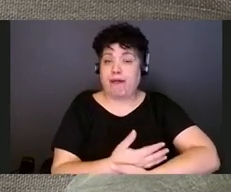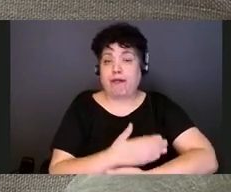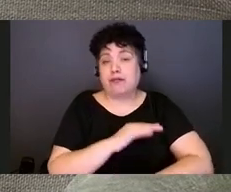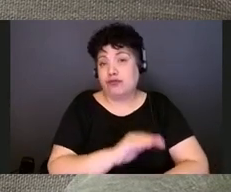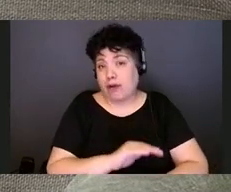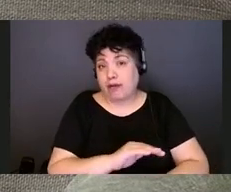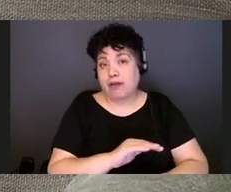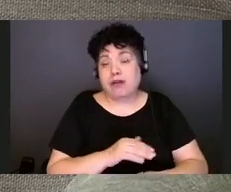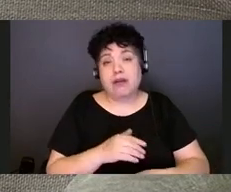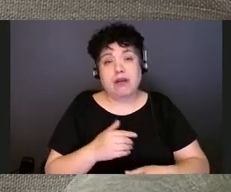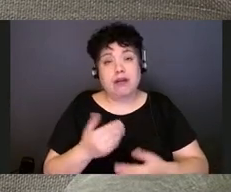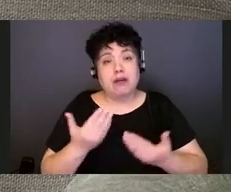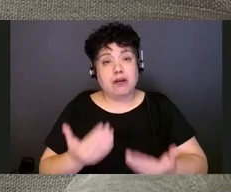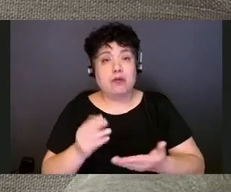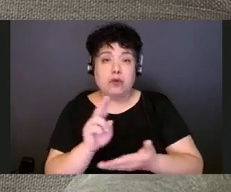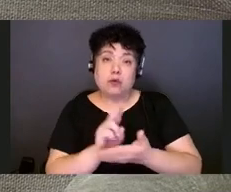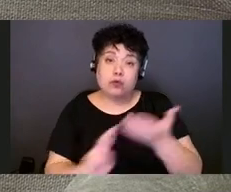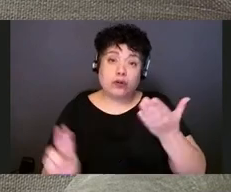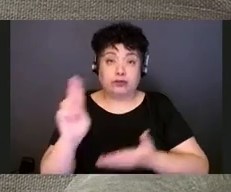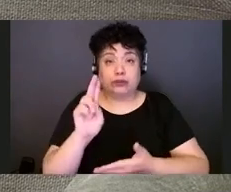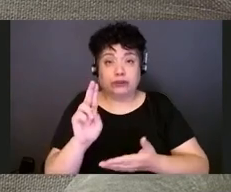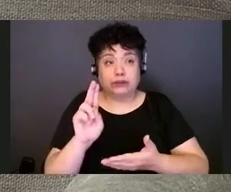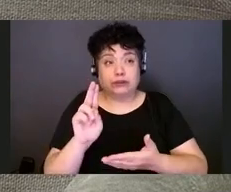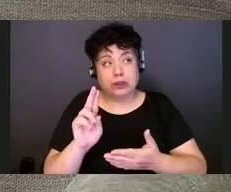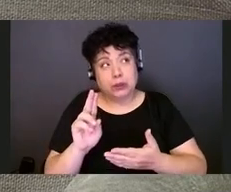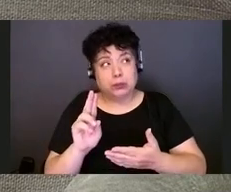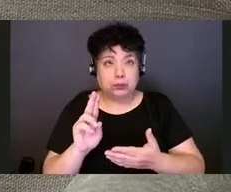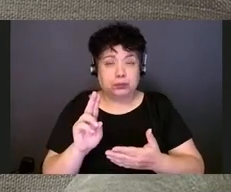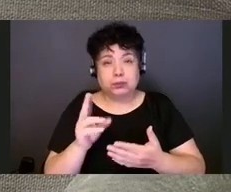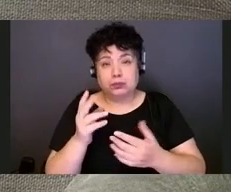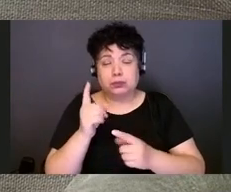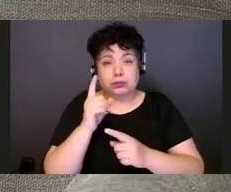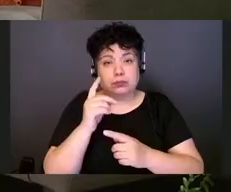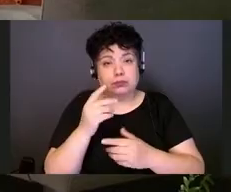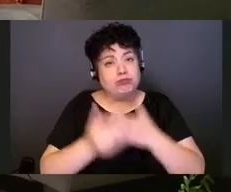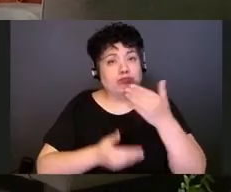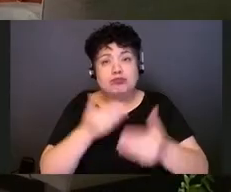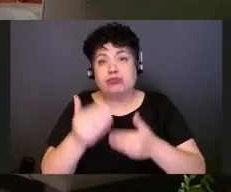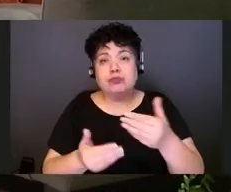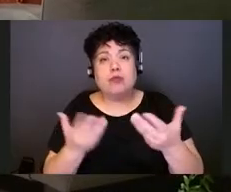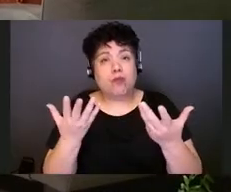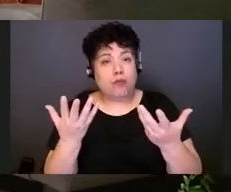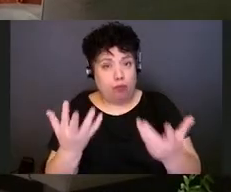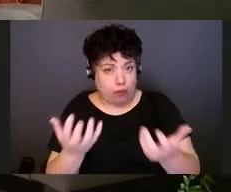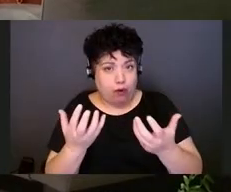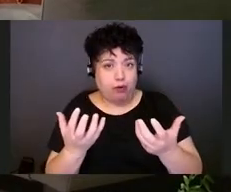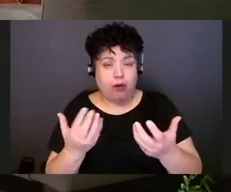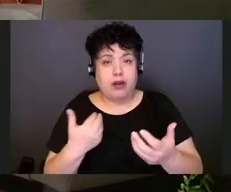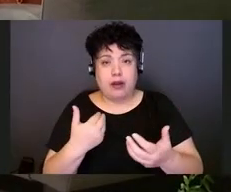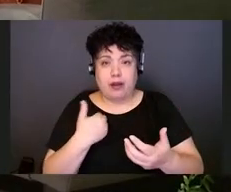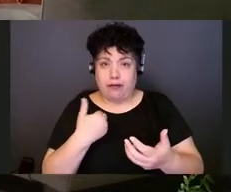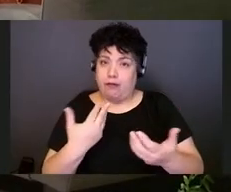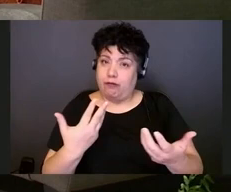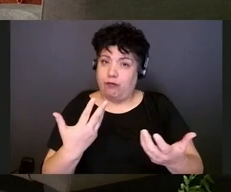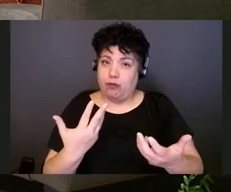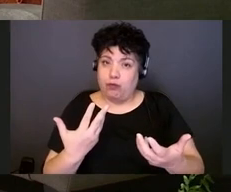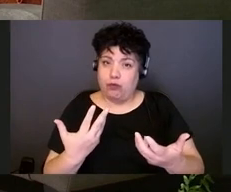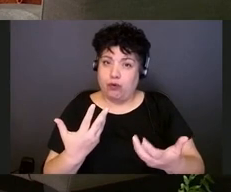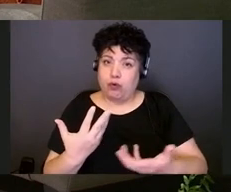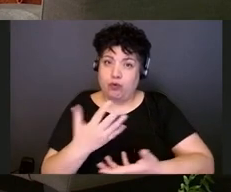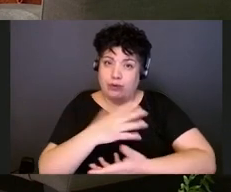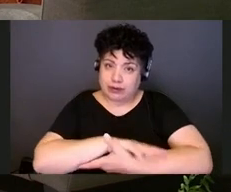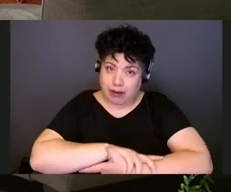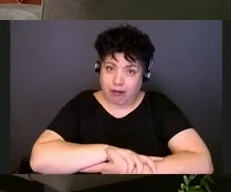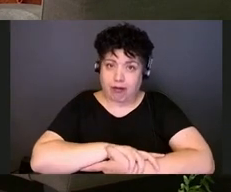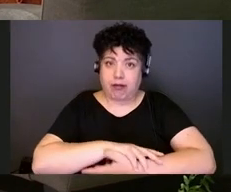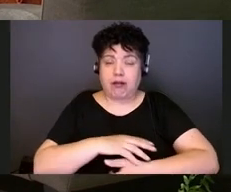guess, a momentum of sorts towards wanting to reconcile and to do some of the work that is called for